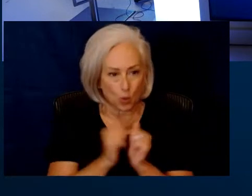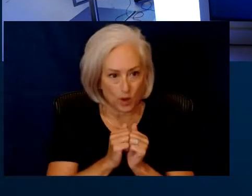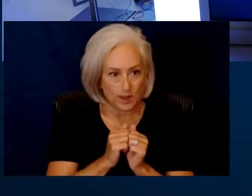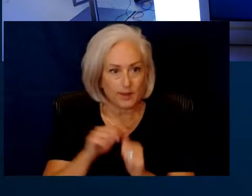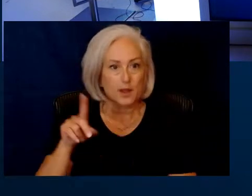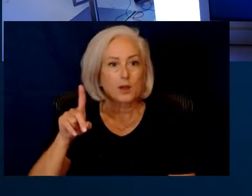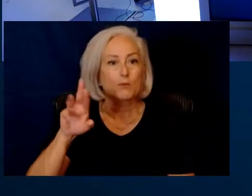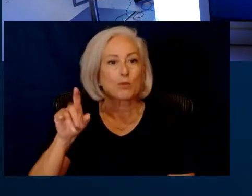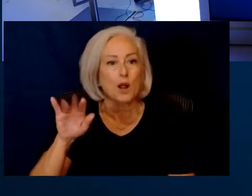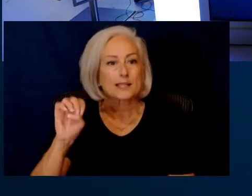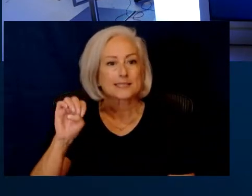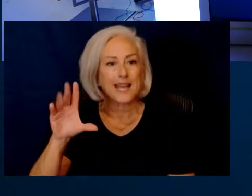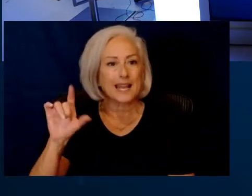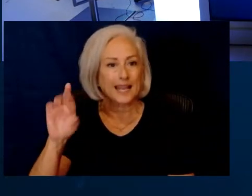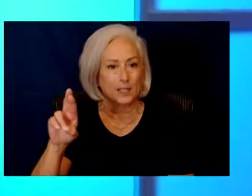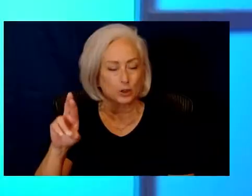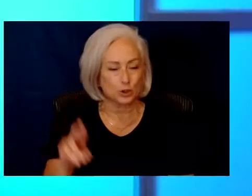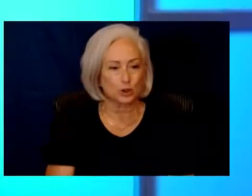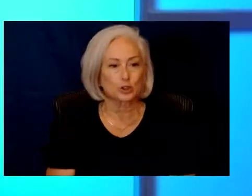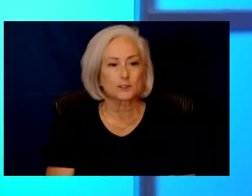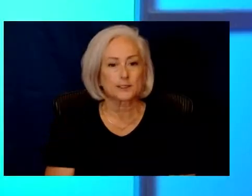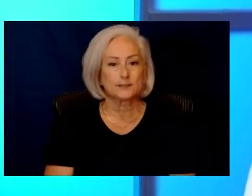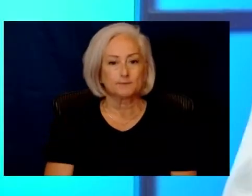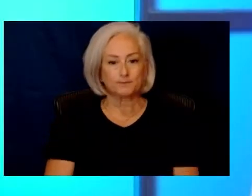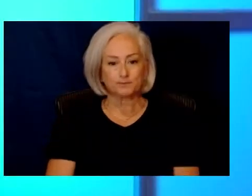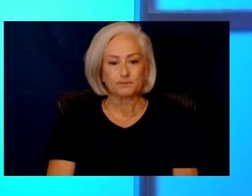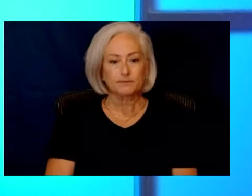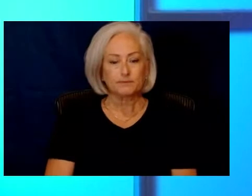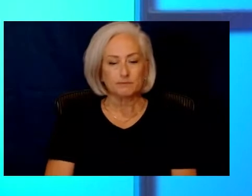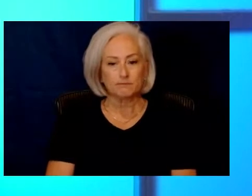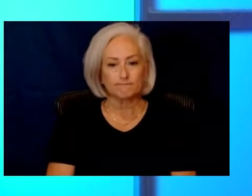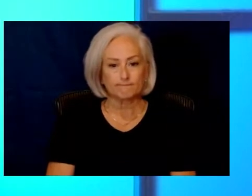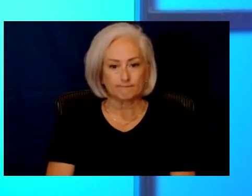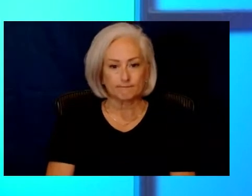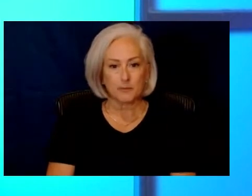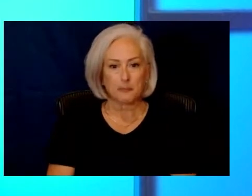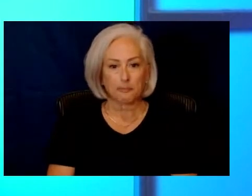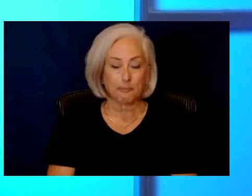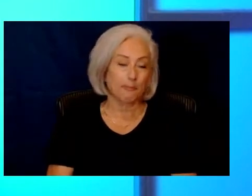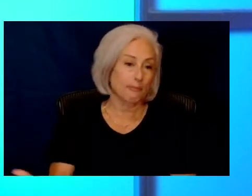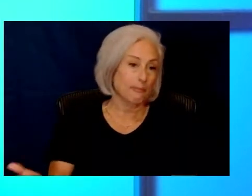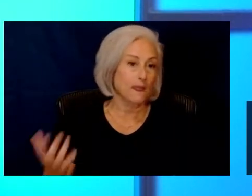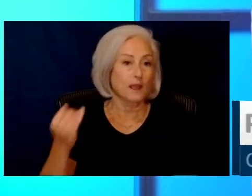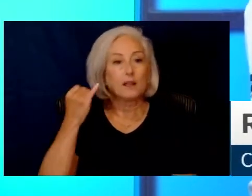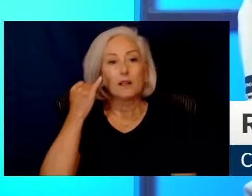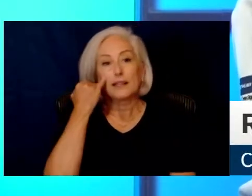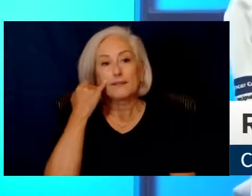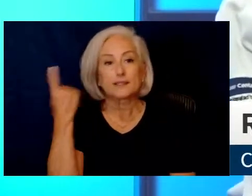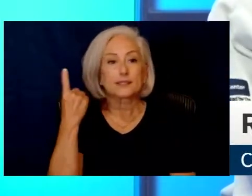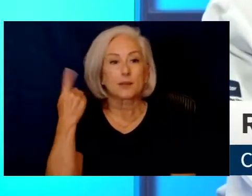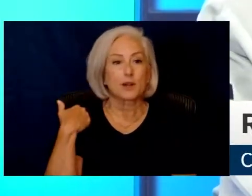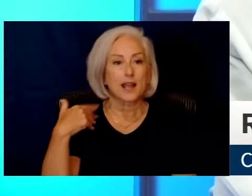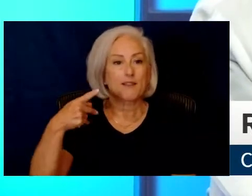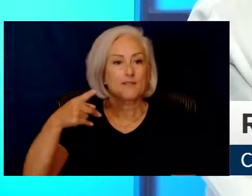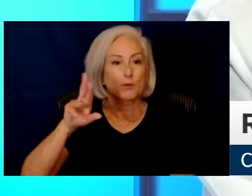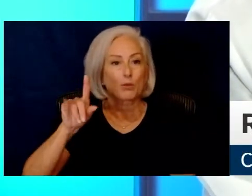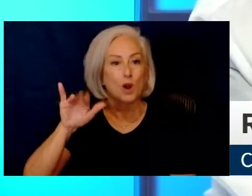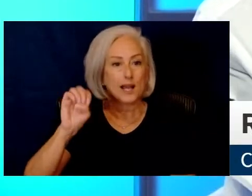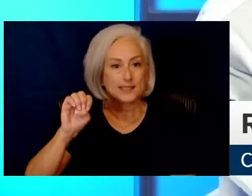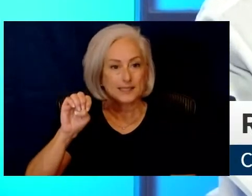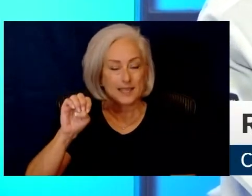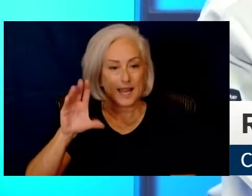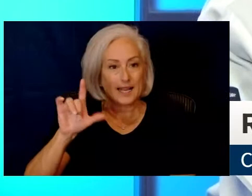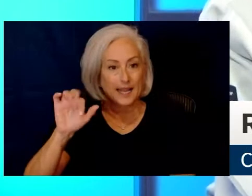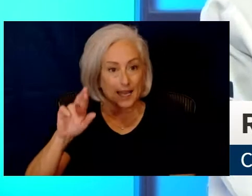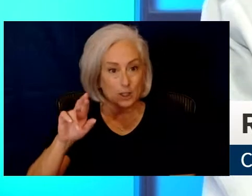I think it's I think that let's say for a patient with prostate cancer, they've had chemotherapy, and maybe